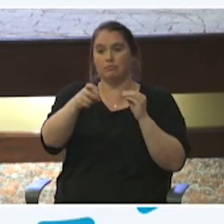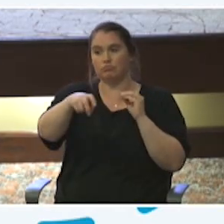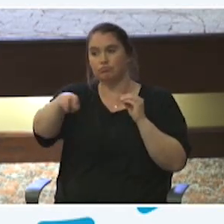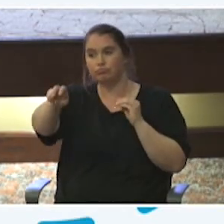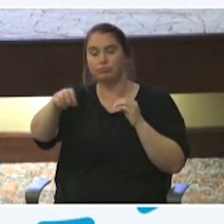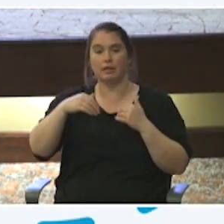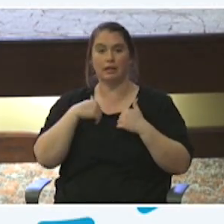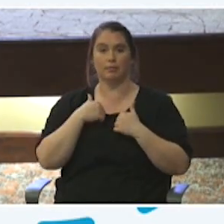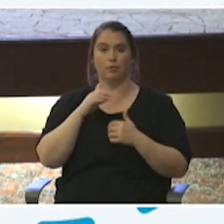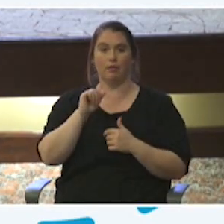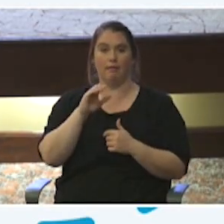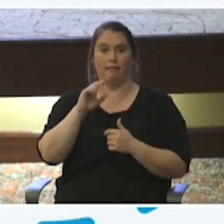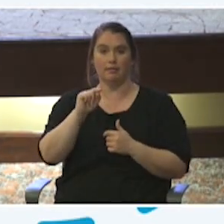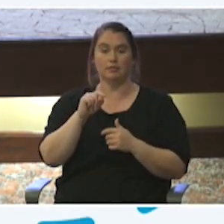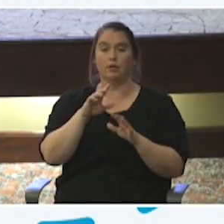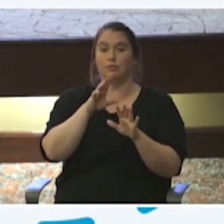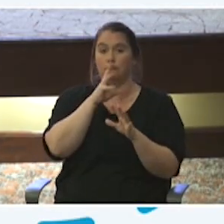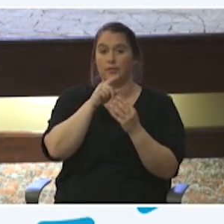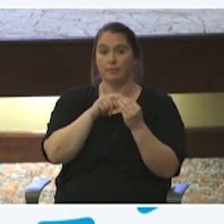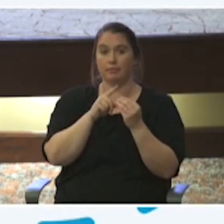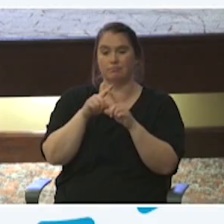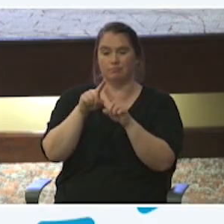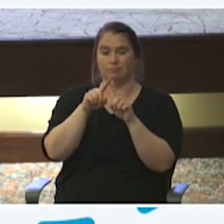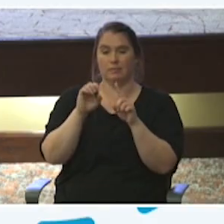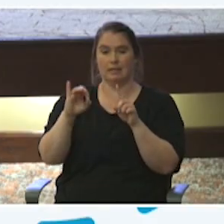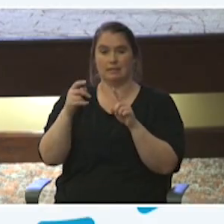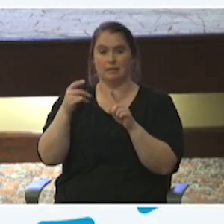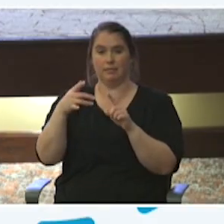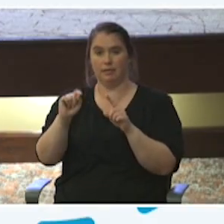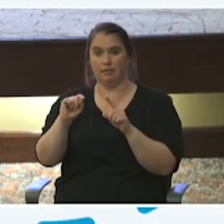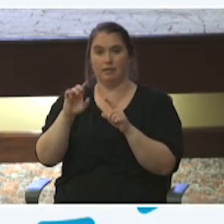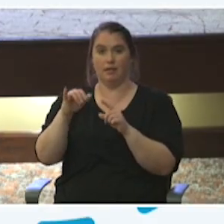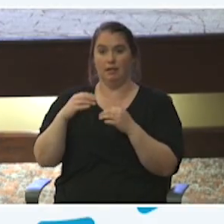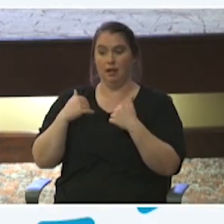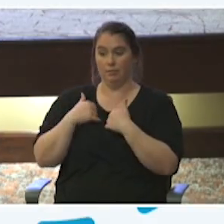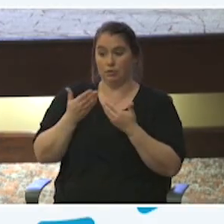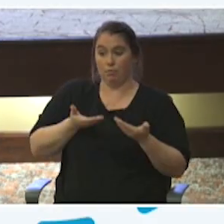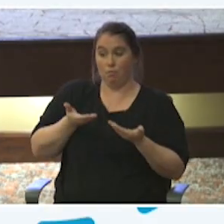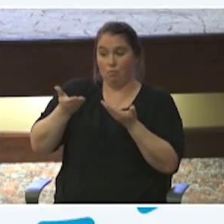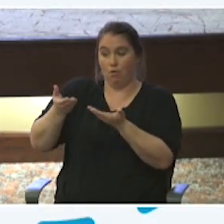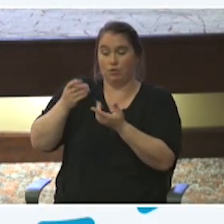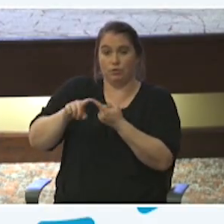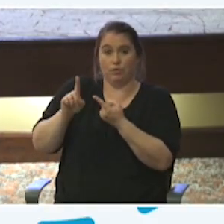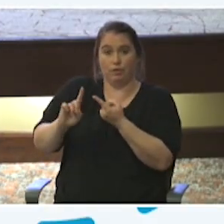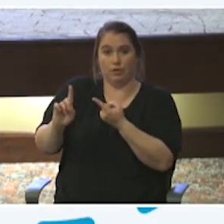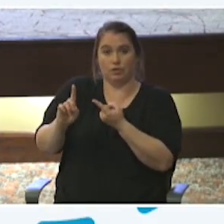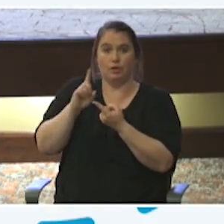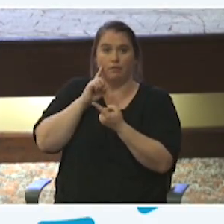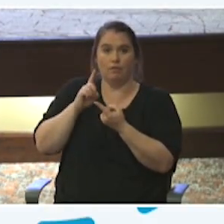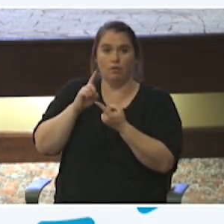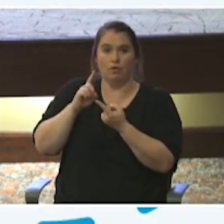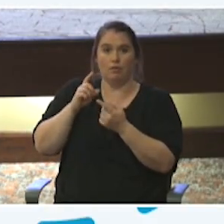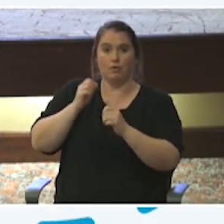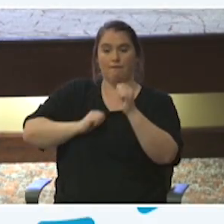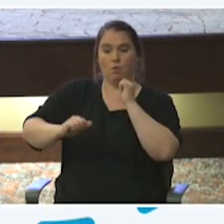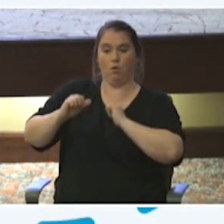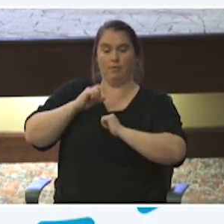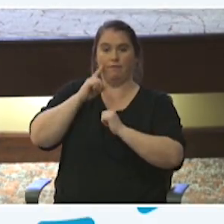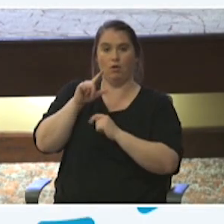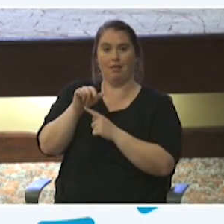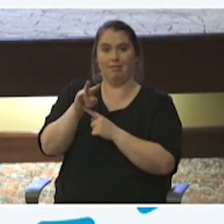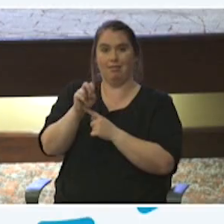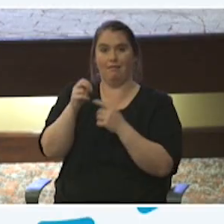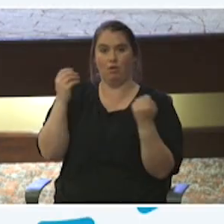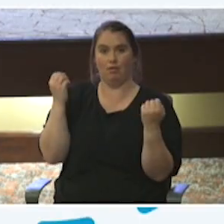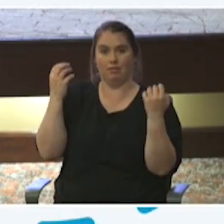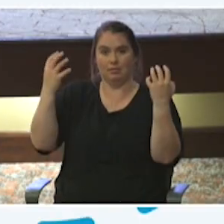acts. So we're talking about exhibits where animals are transported from locations for the purpose of performing for a live audience. So it's not